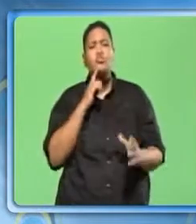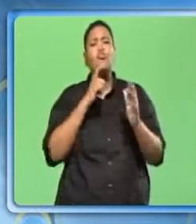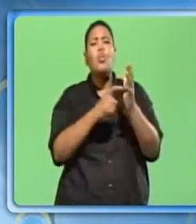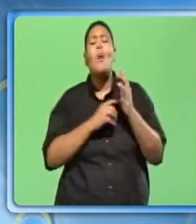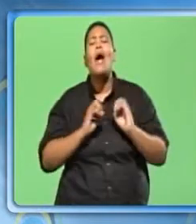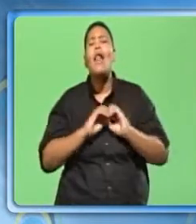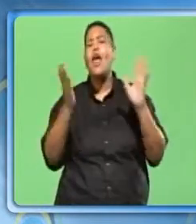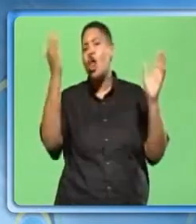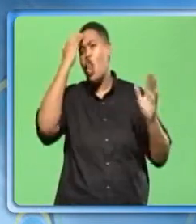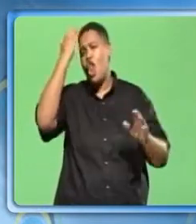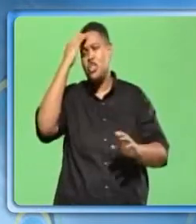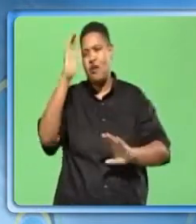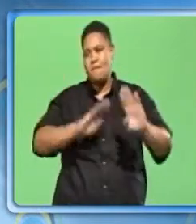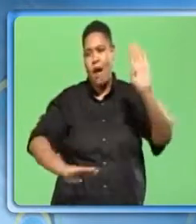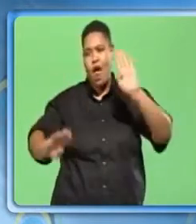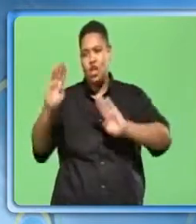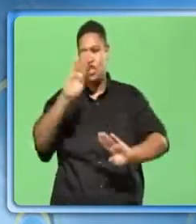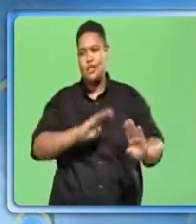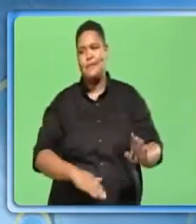knowledge of biology.